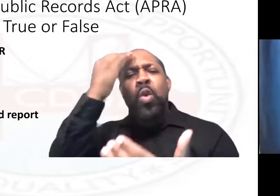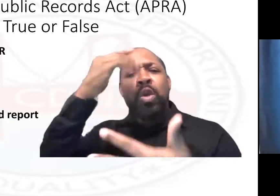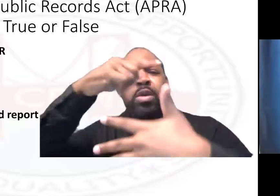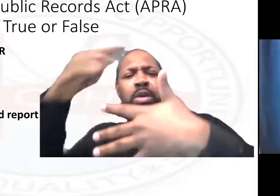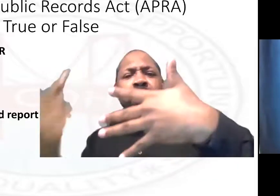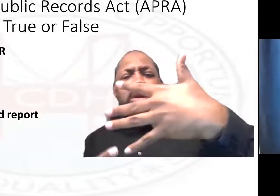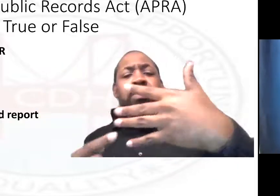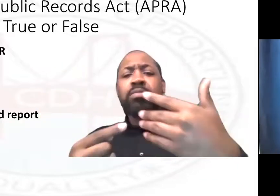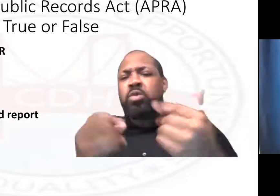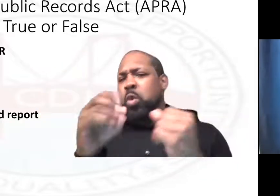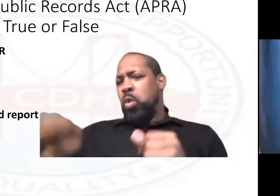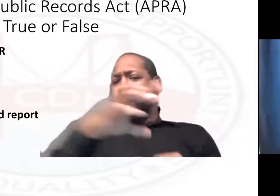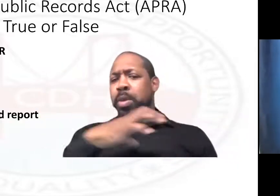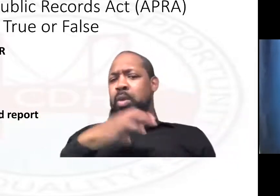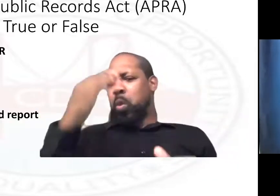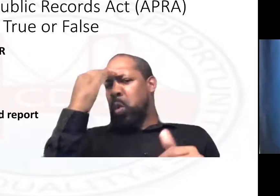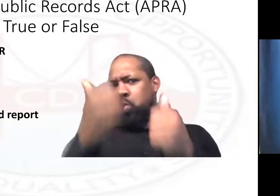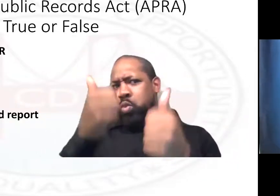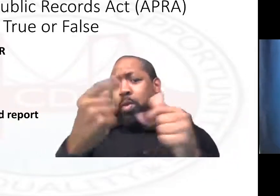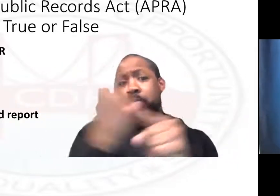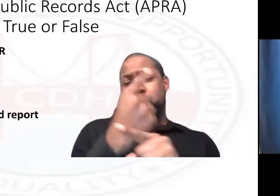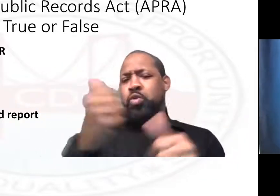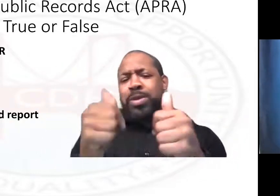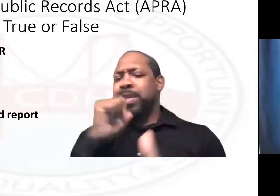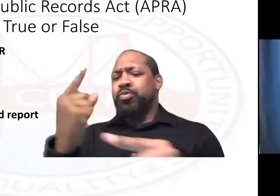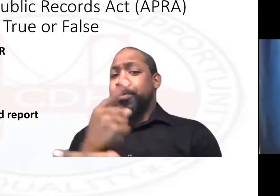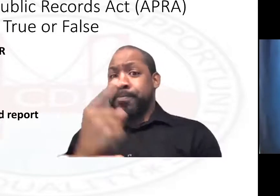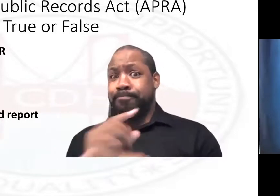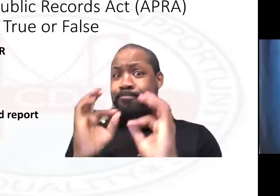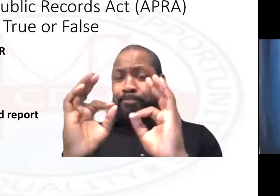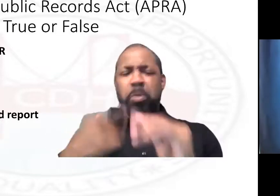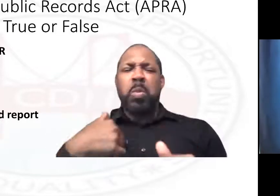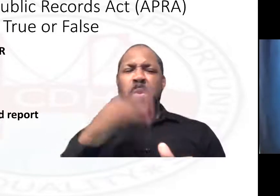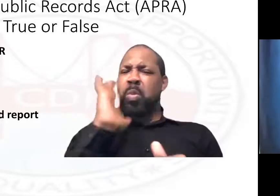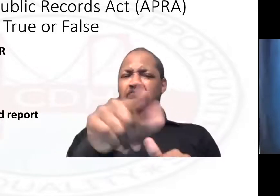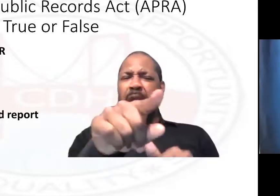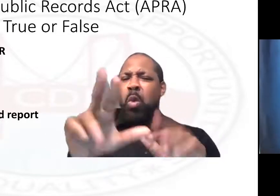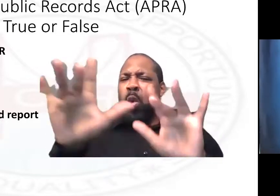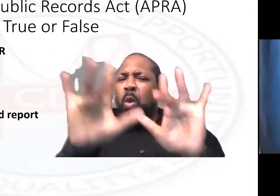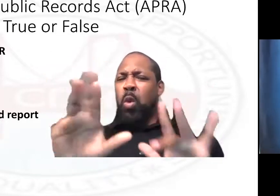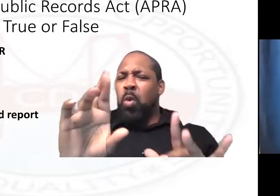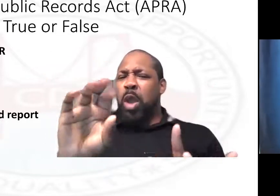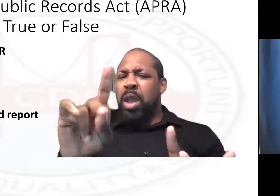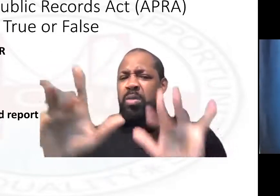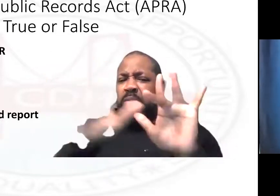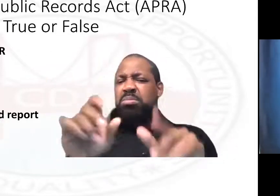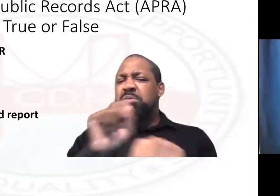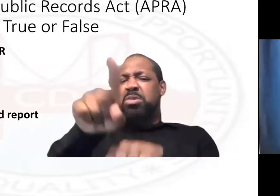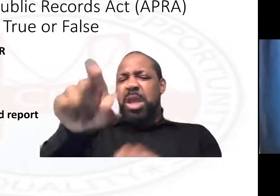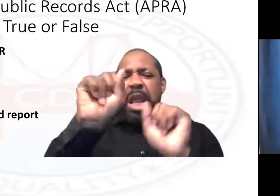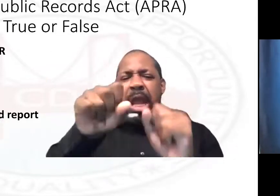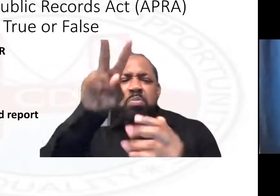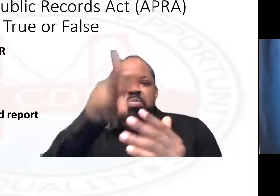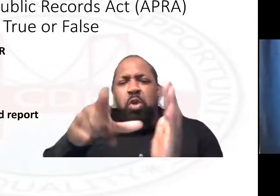request information from specific meetings, it's important for commissioners to know which